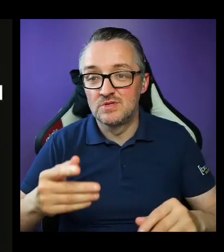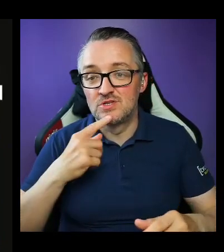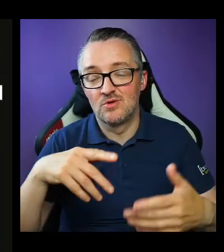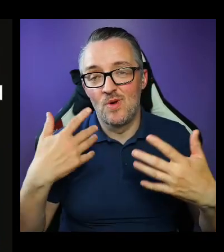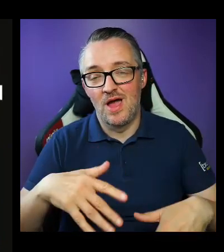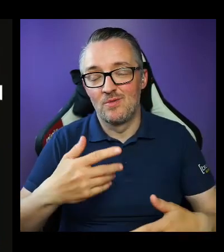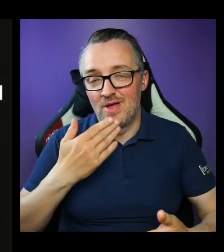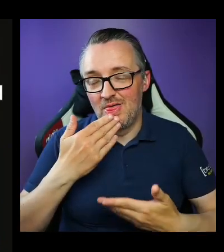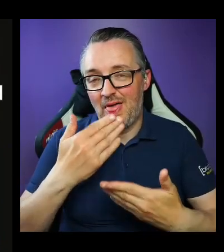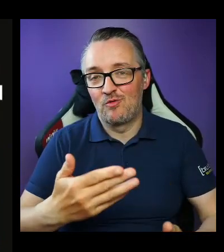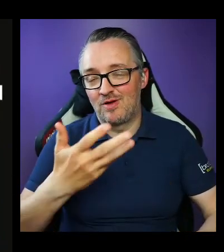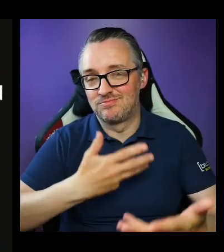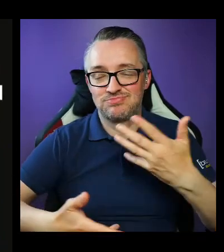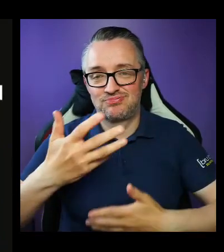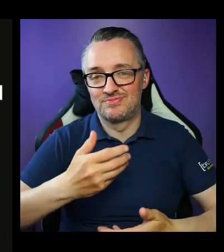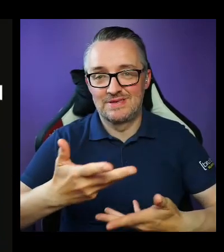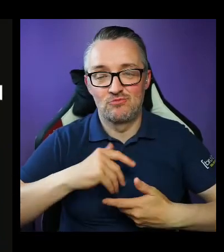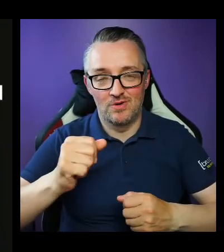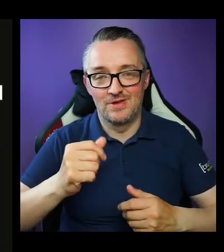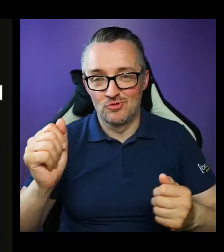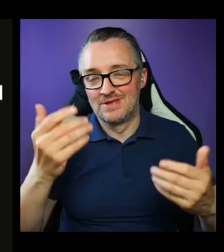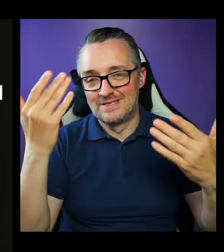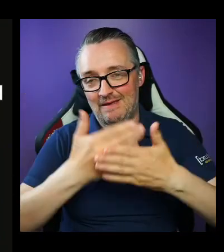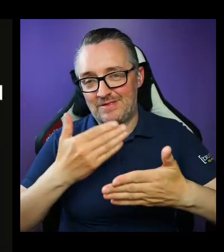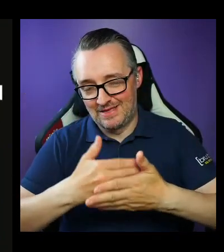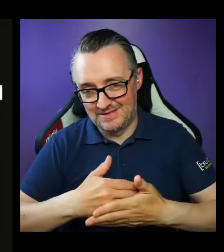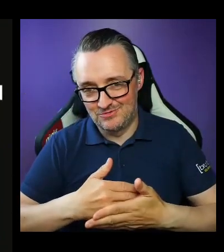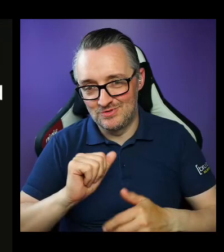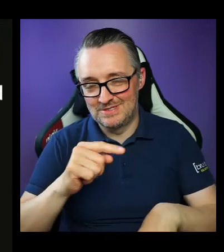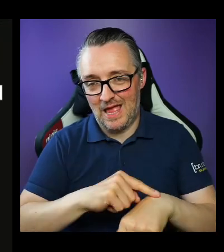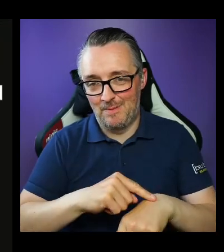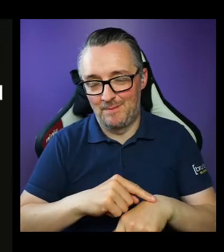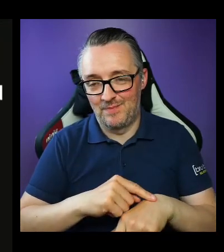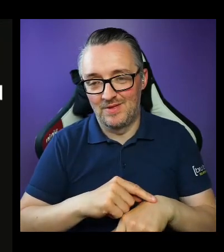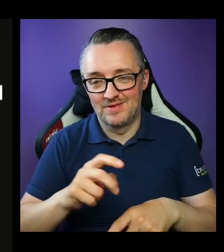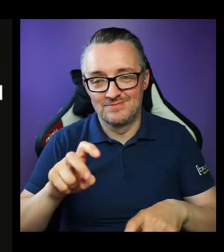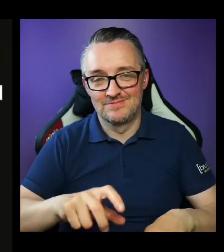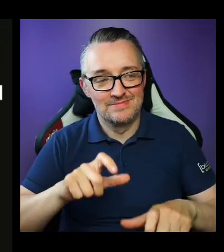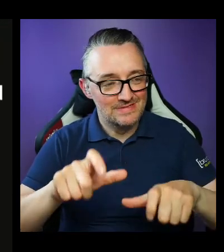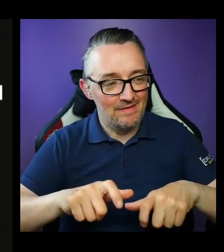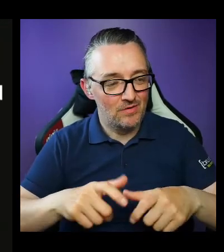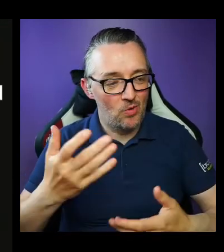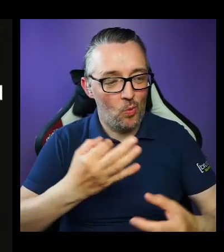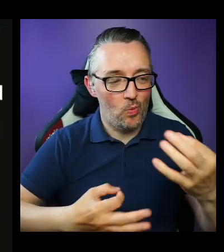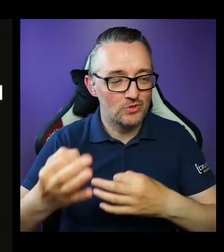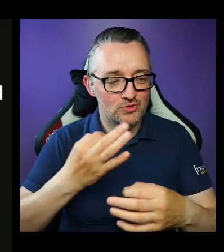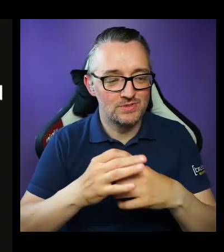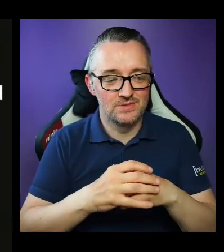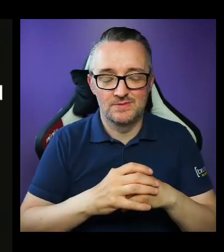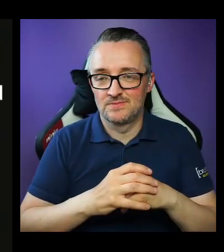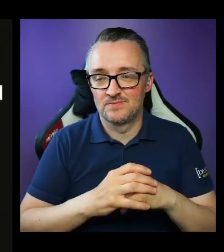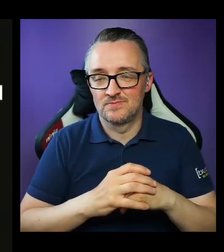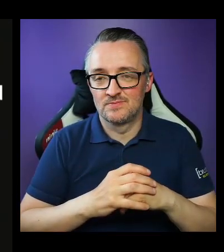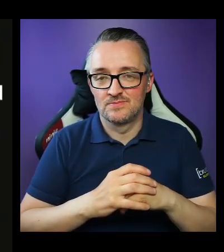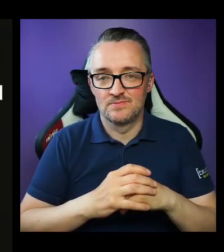Thank you for giving us your evening, and for sticking around for questions as well. Really, really appreciate